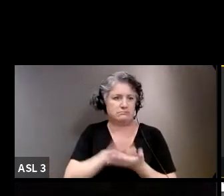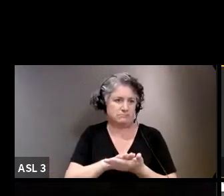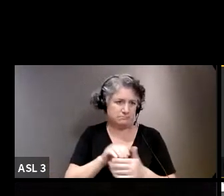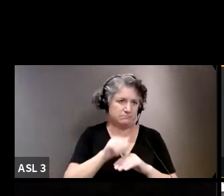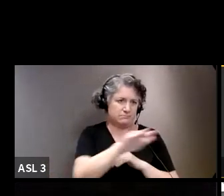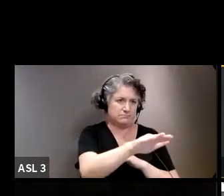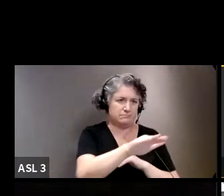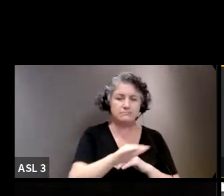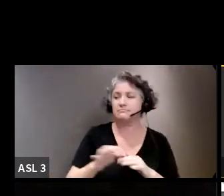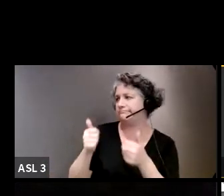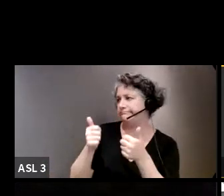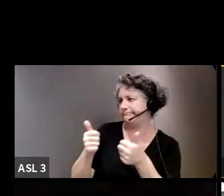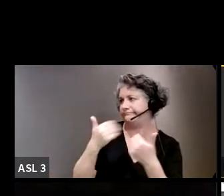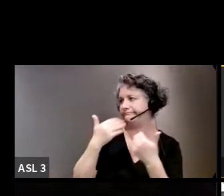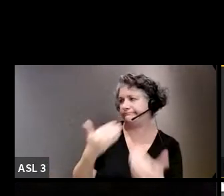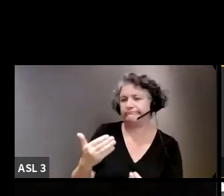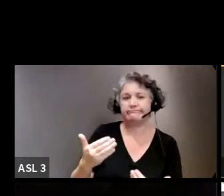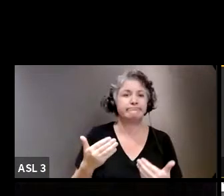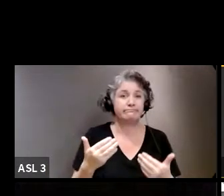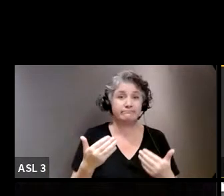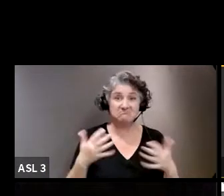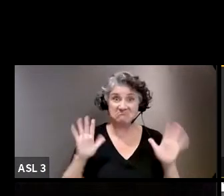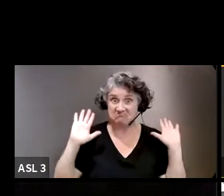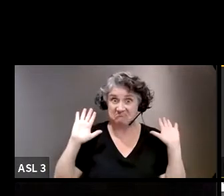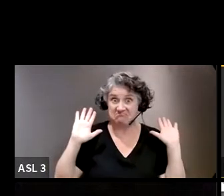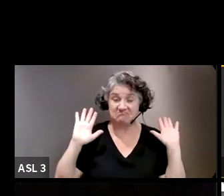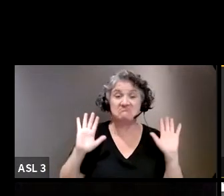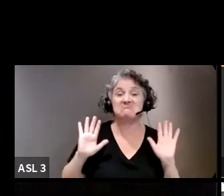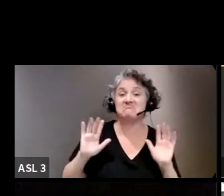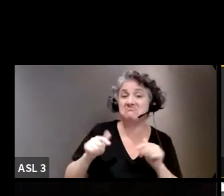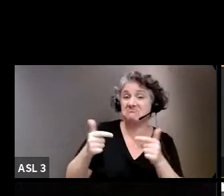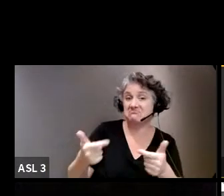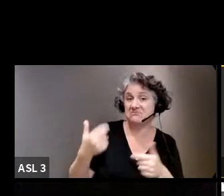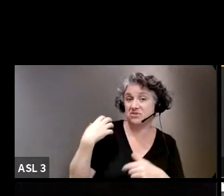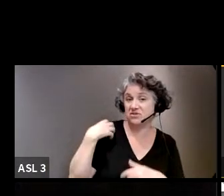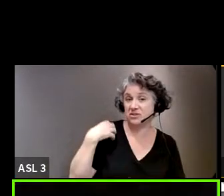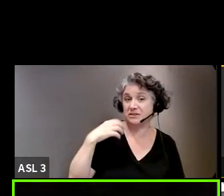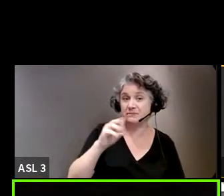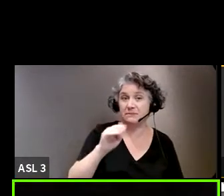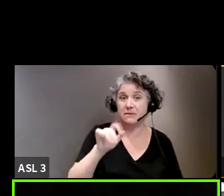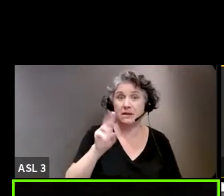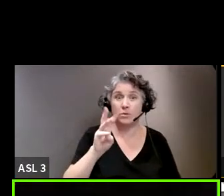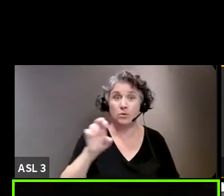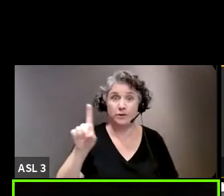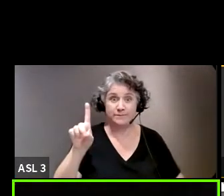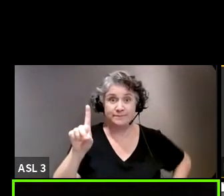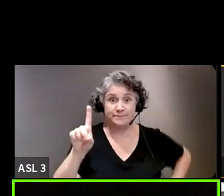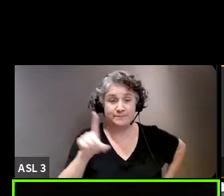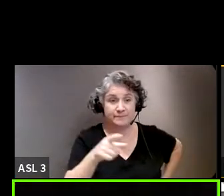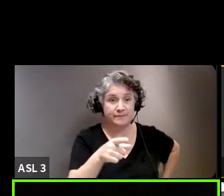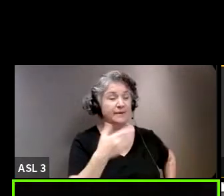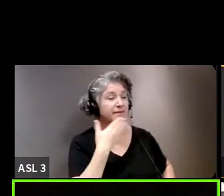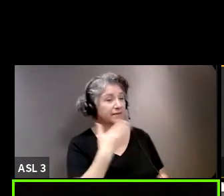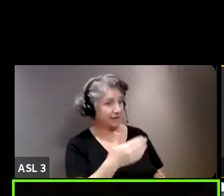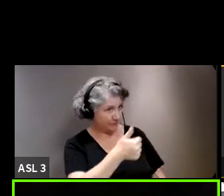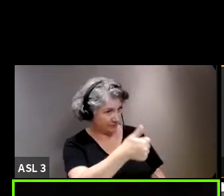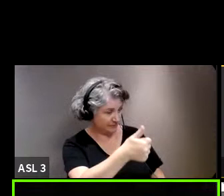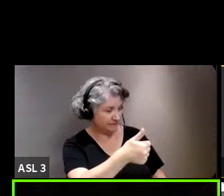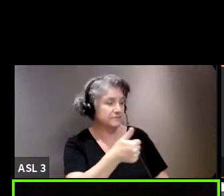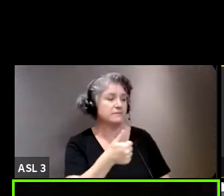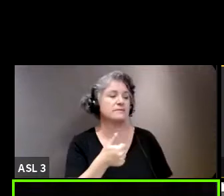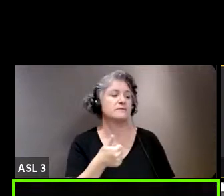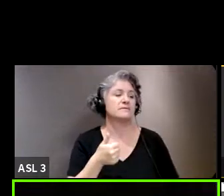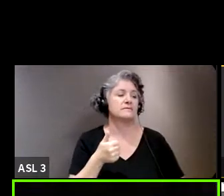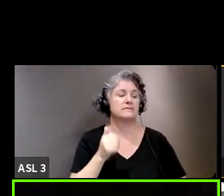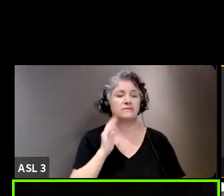okay thank you um those are all my questions for now uh chair smallwood thank you very much uh charities and uh i'll